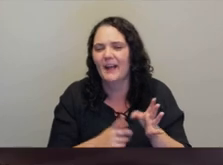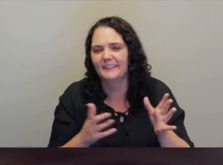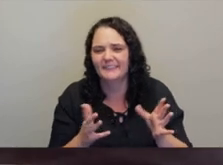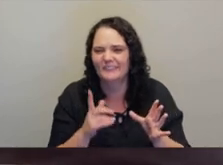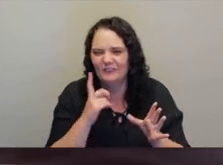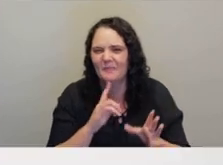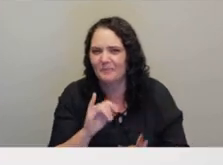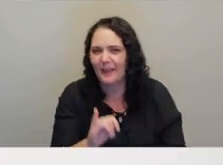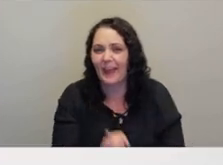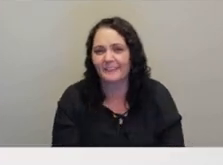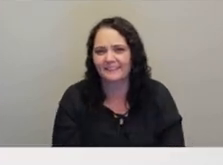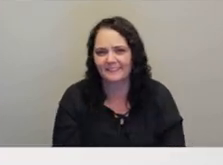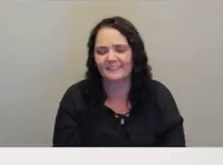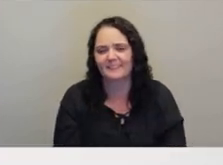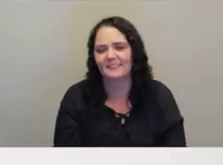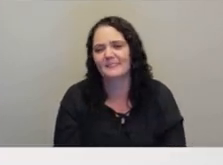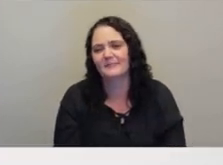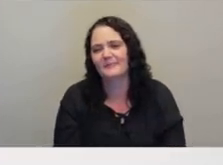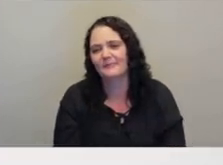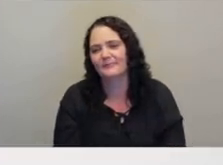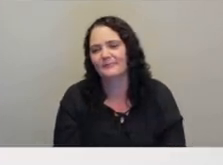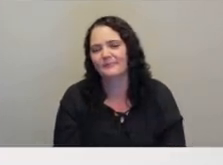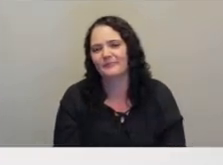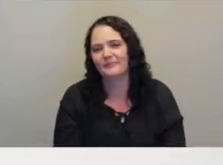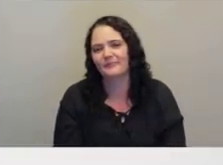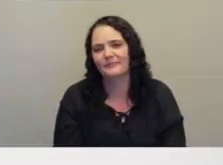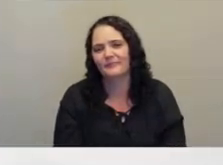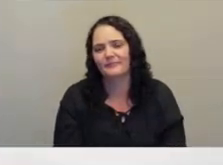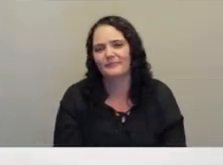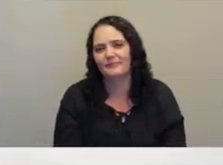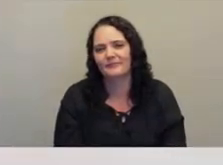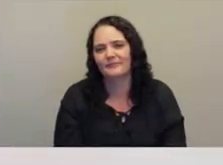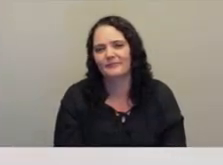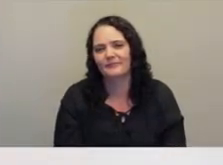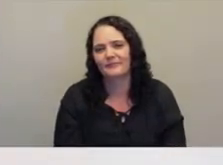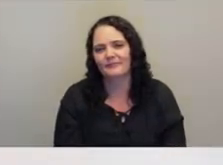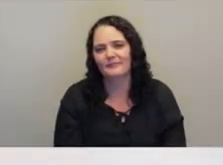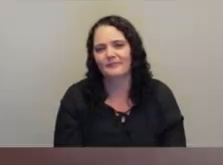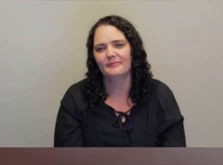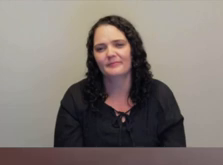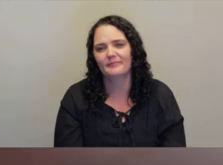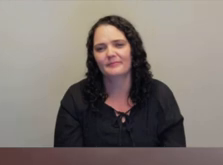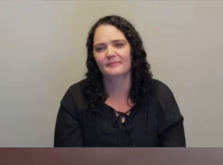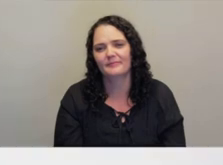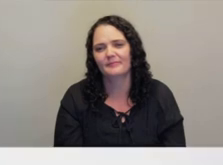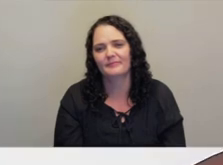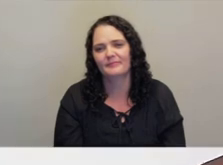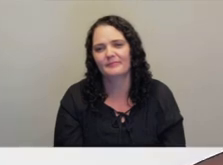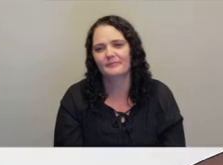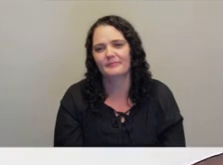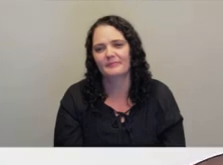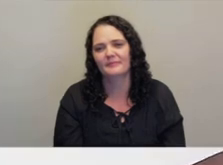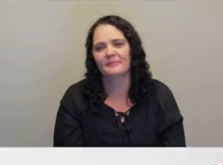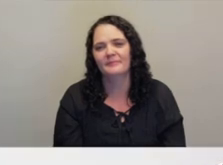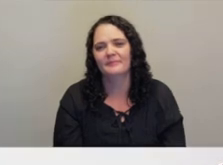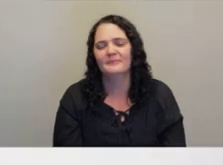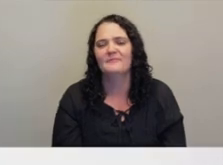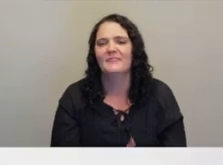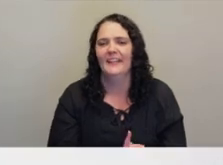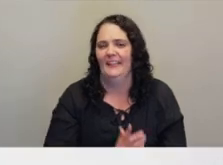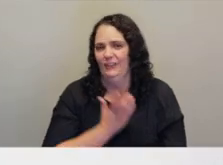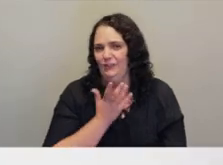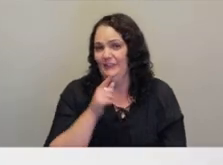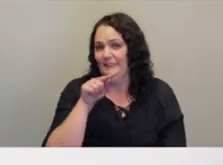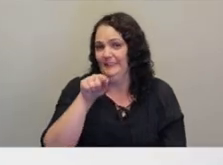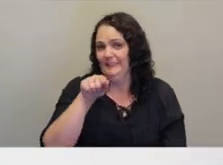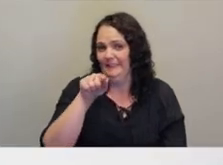right, there we go. Now, as I said, Boucher has really, one of the interesting things about him is